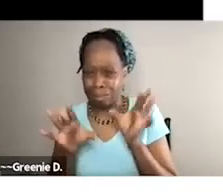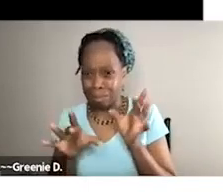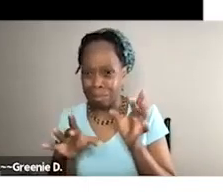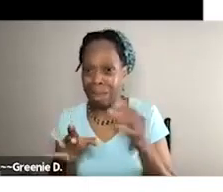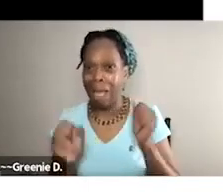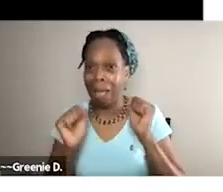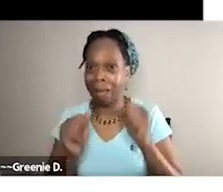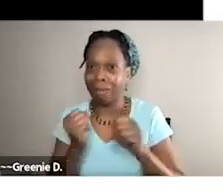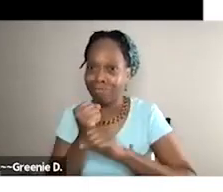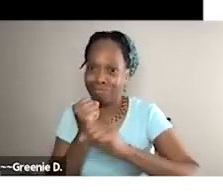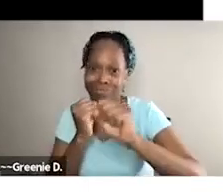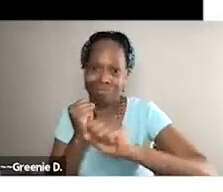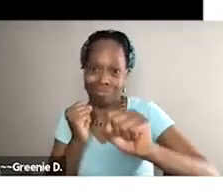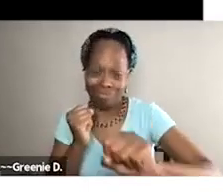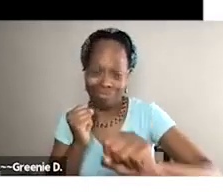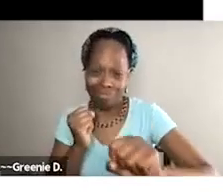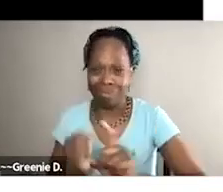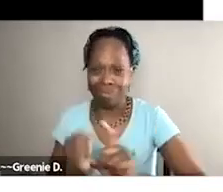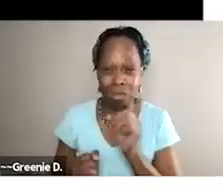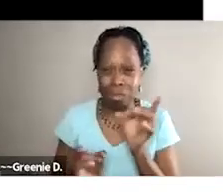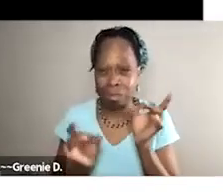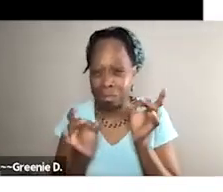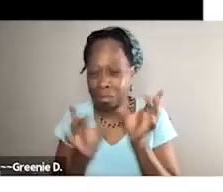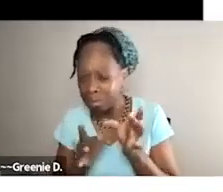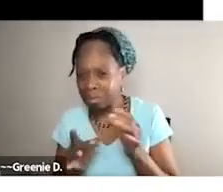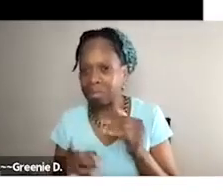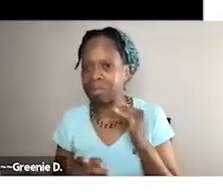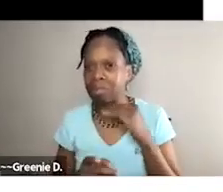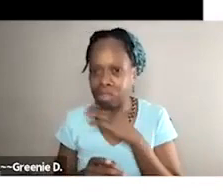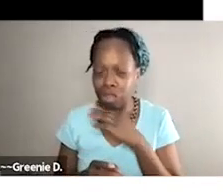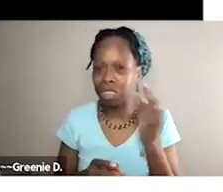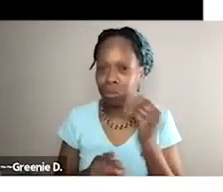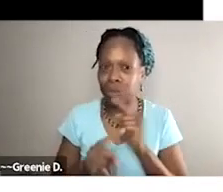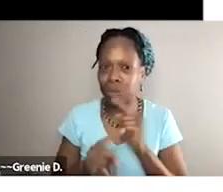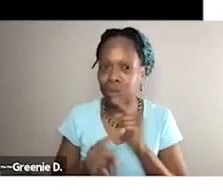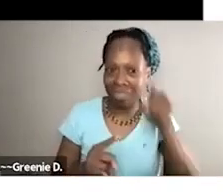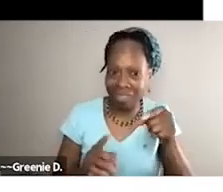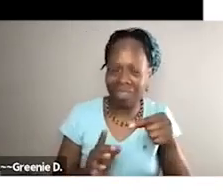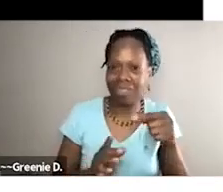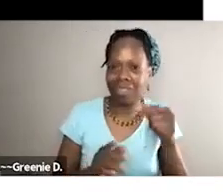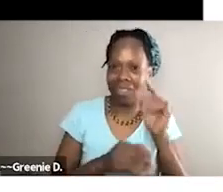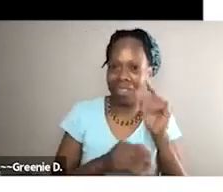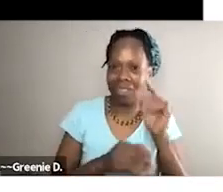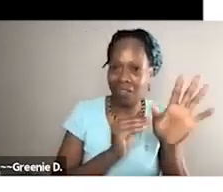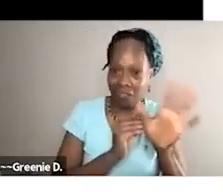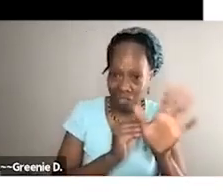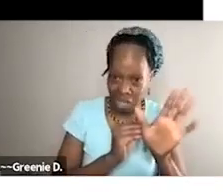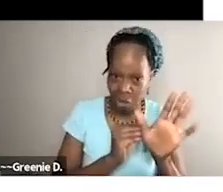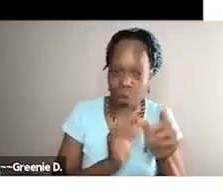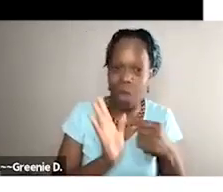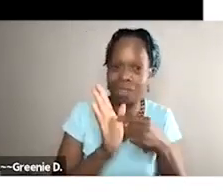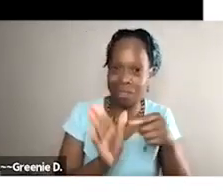about this example, which is so contrary to all that, is that accessibility here is